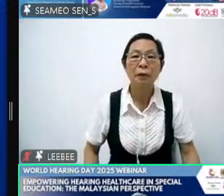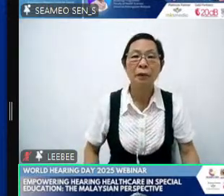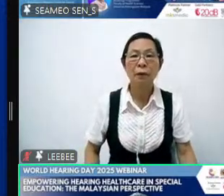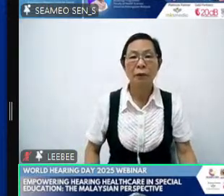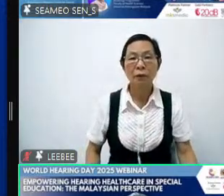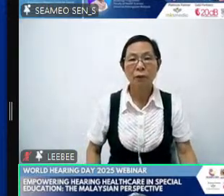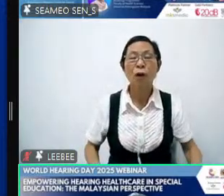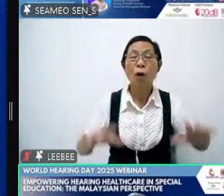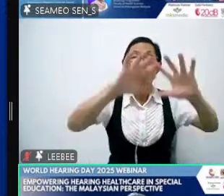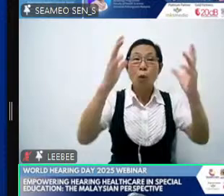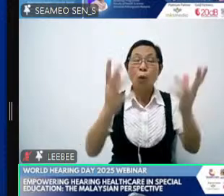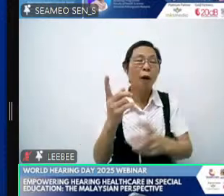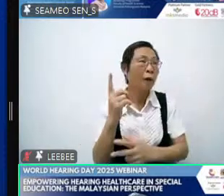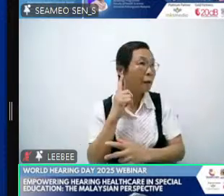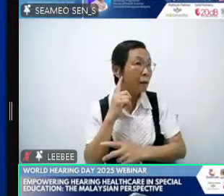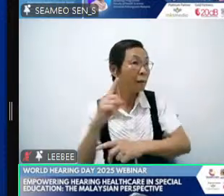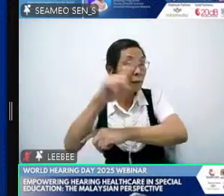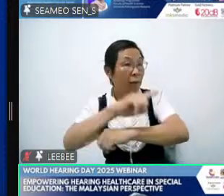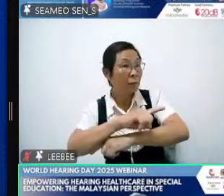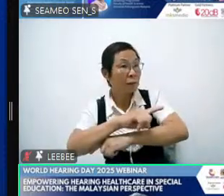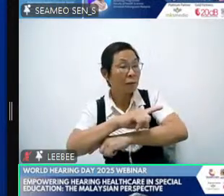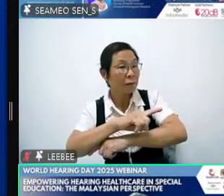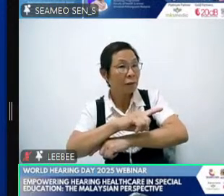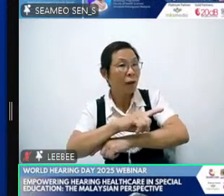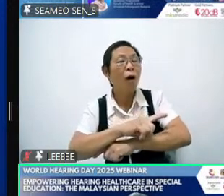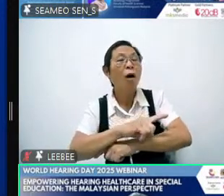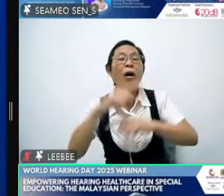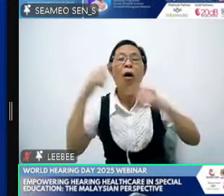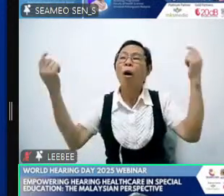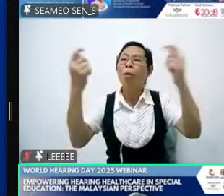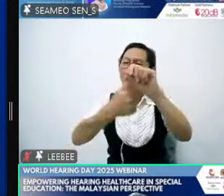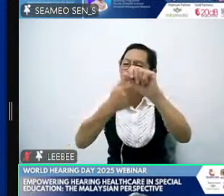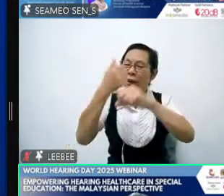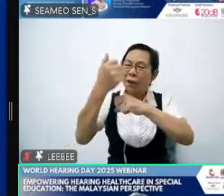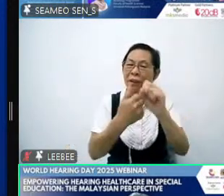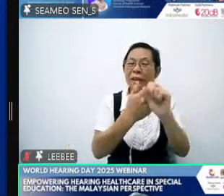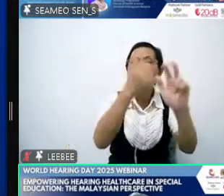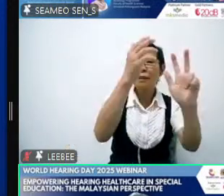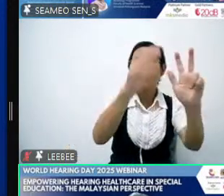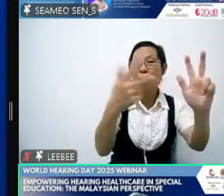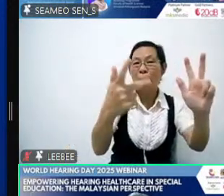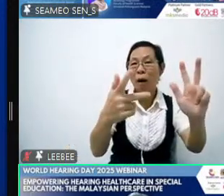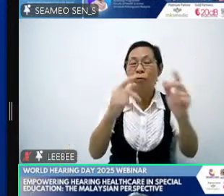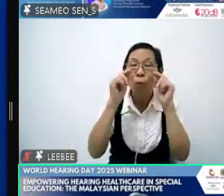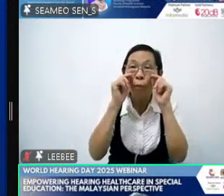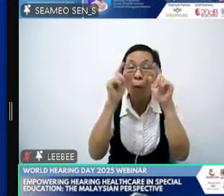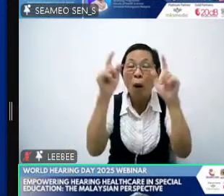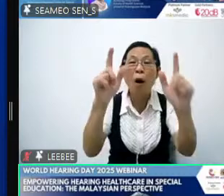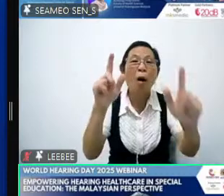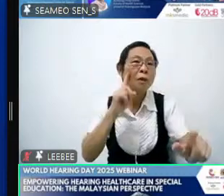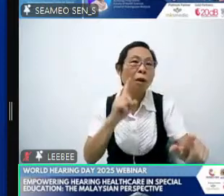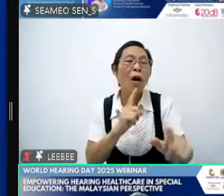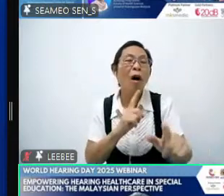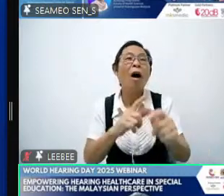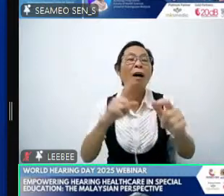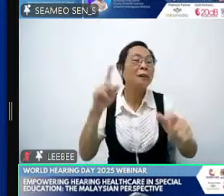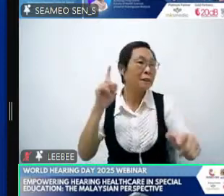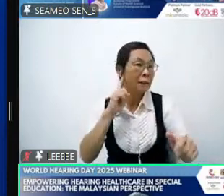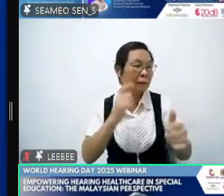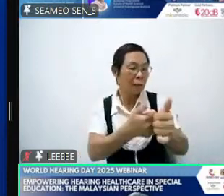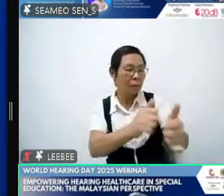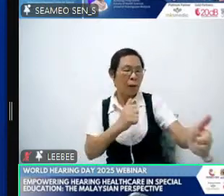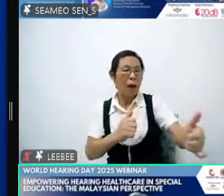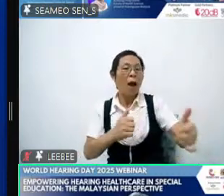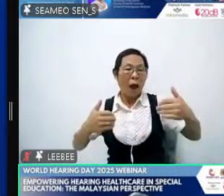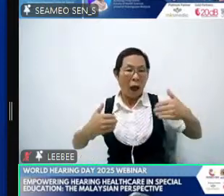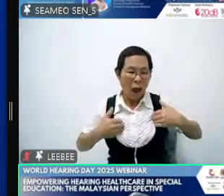World Hearing Day is observed annually on 3rd March to raise awareness about deafness and hearing loss prevention and to promote ear and hearing